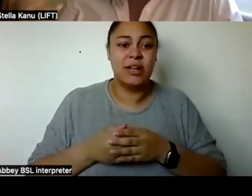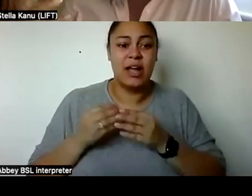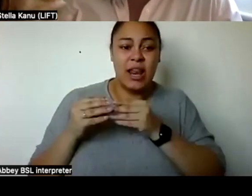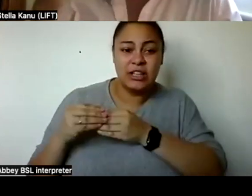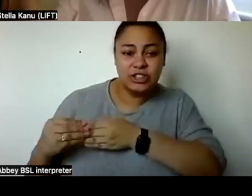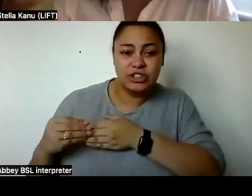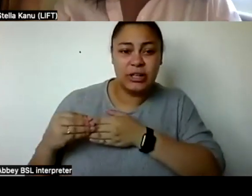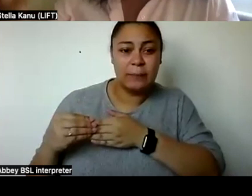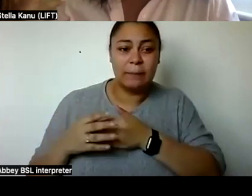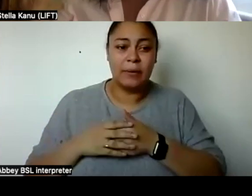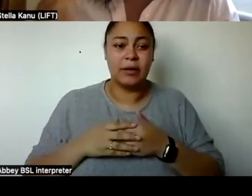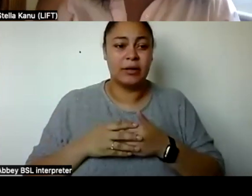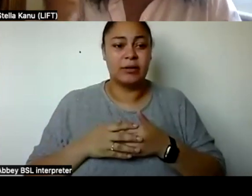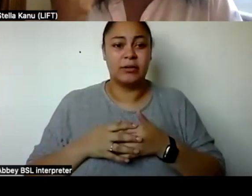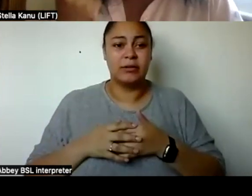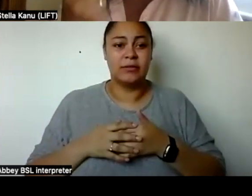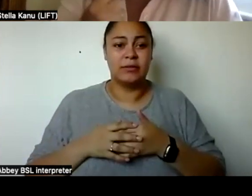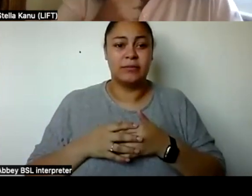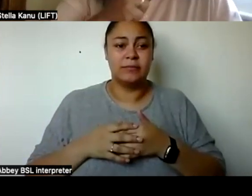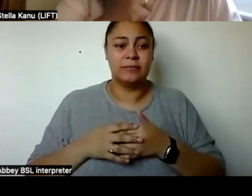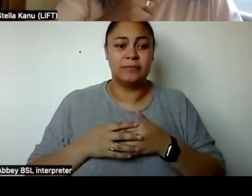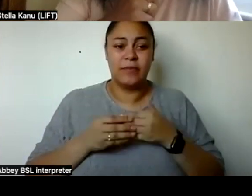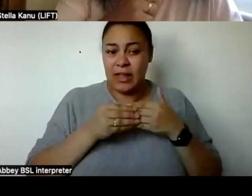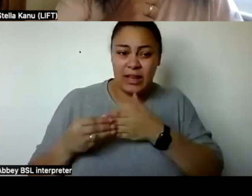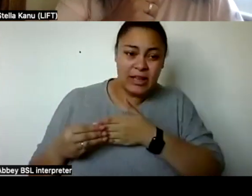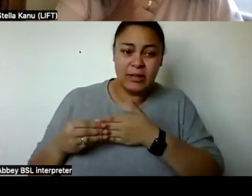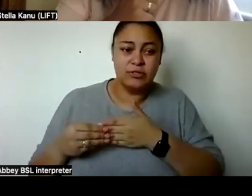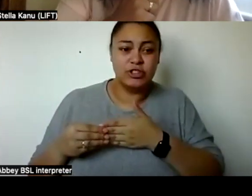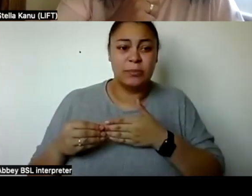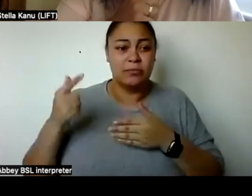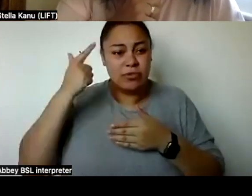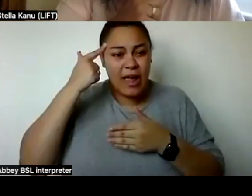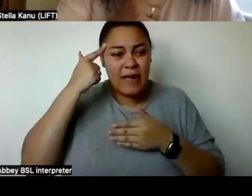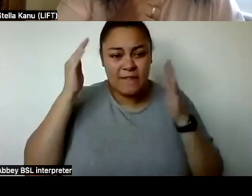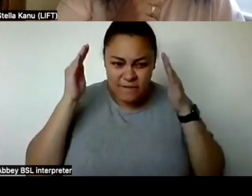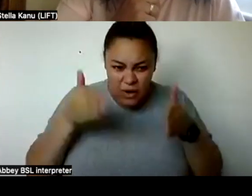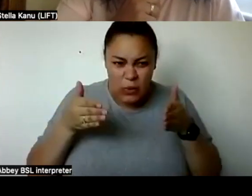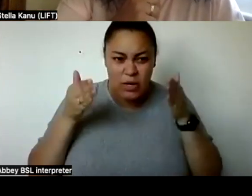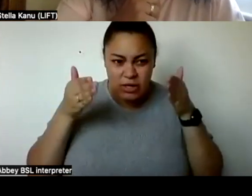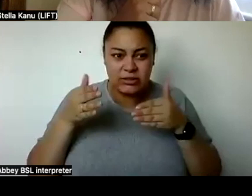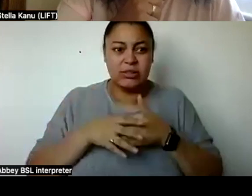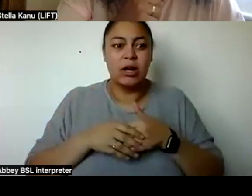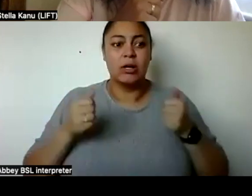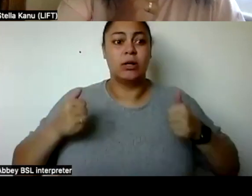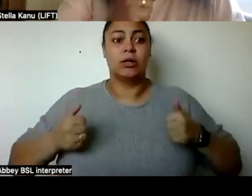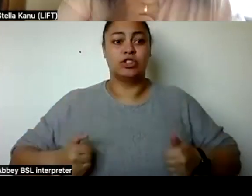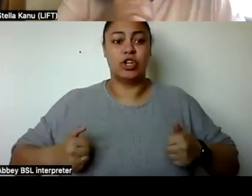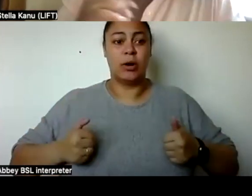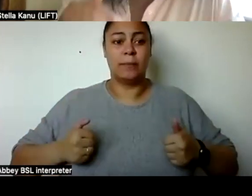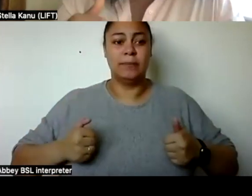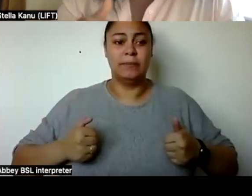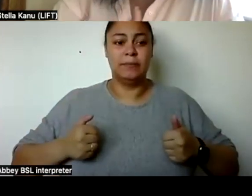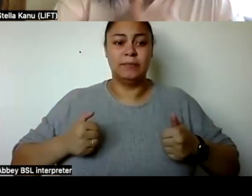this kind of brain-focused, brawn leadership that has dominated the landscape for the last few